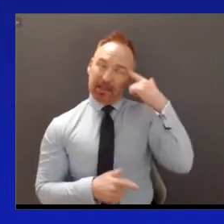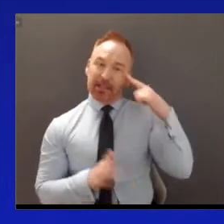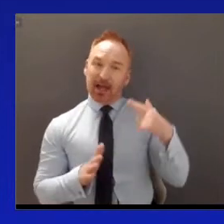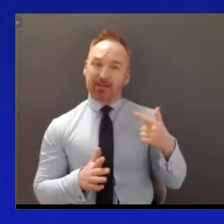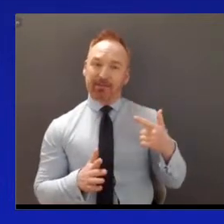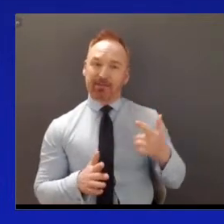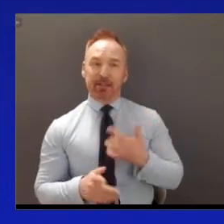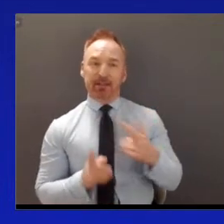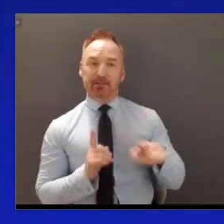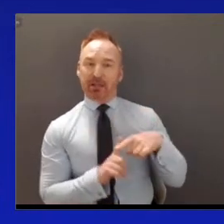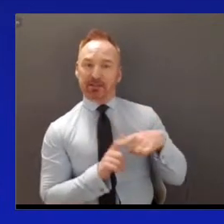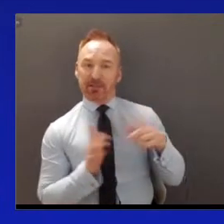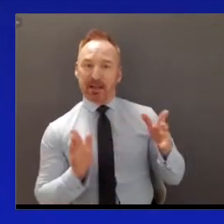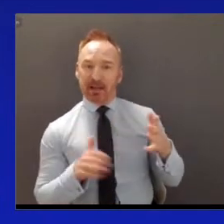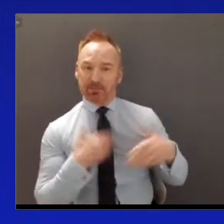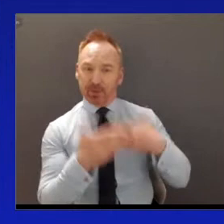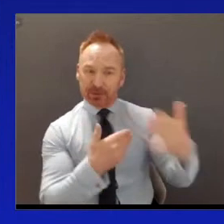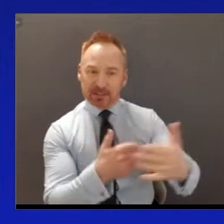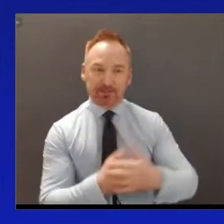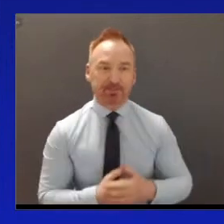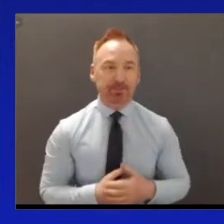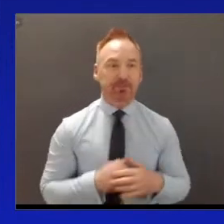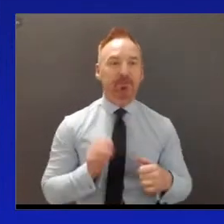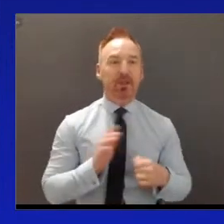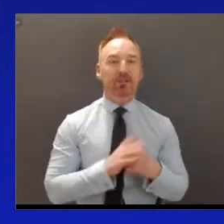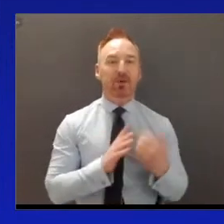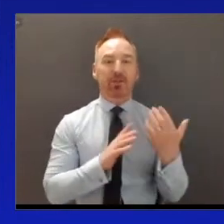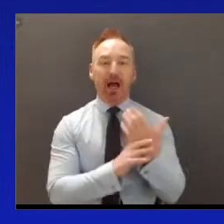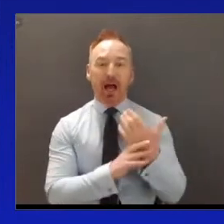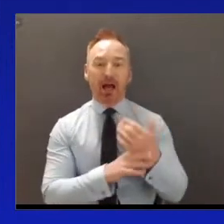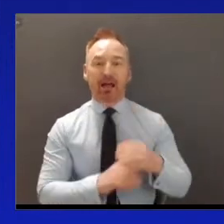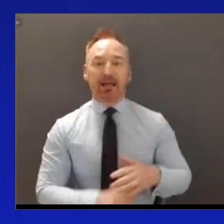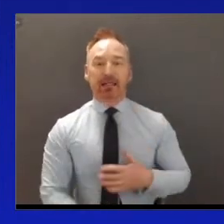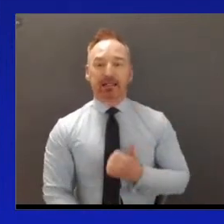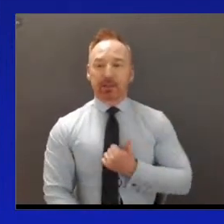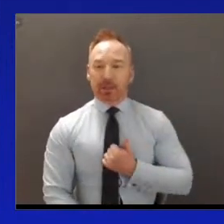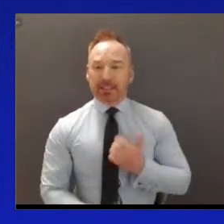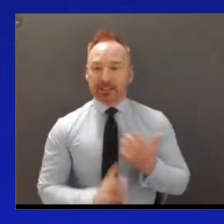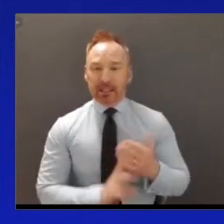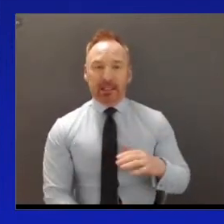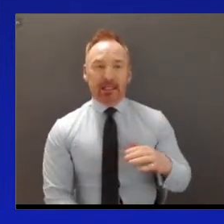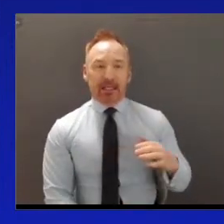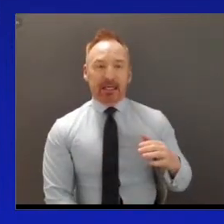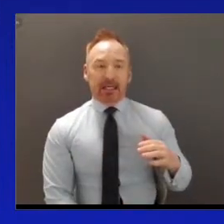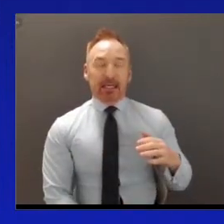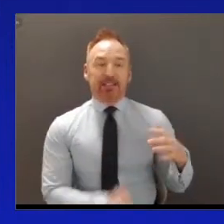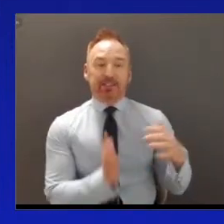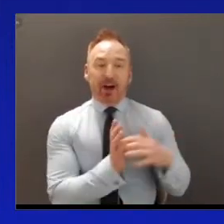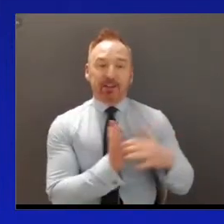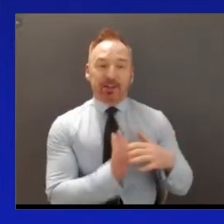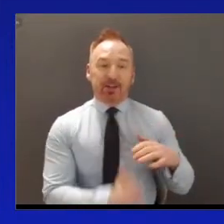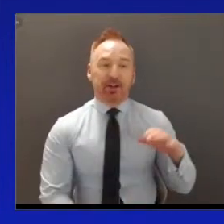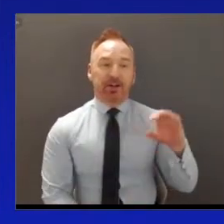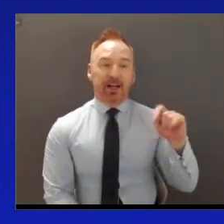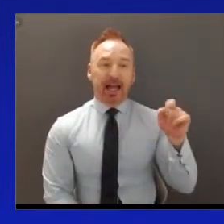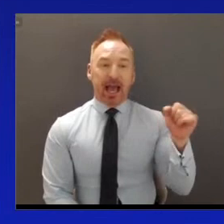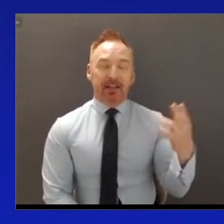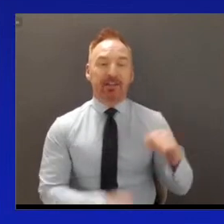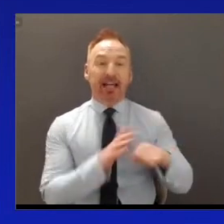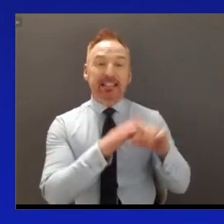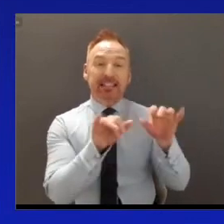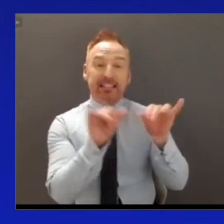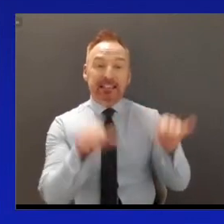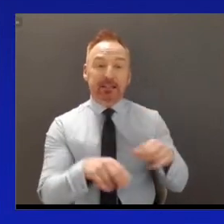Oh, sorry, Vera. Oh, yeah, the system for recording all of the doses is called COVAX, and it is